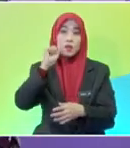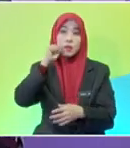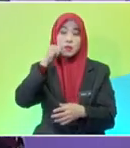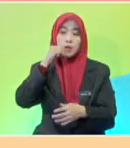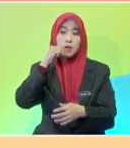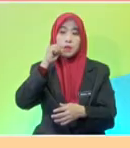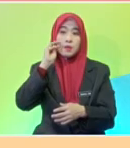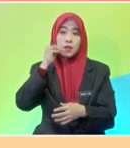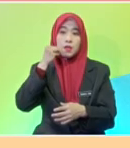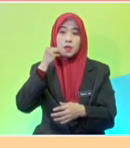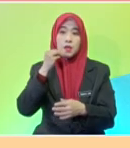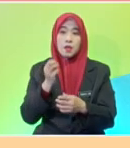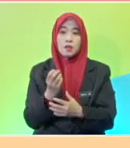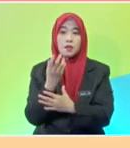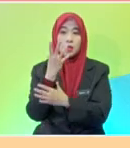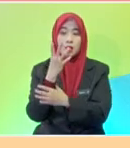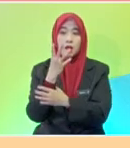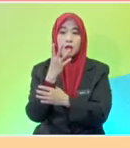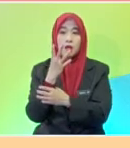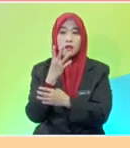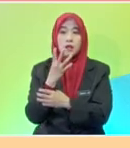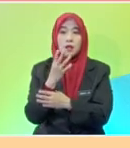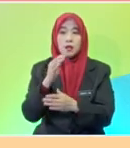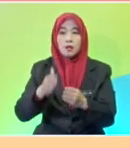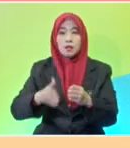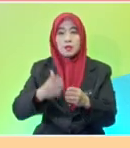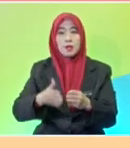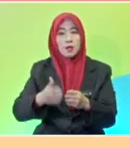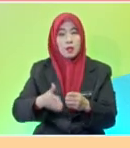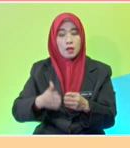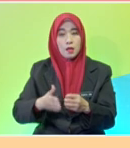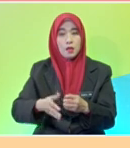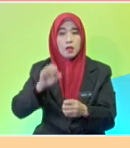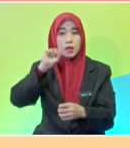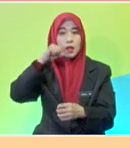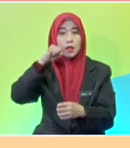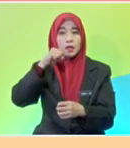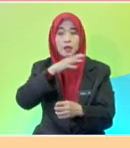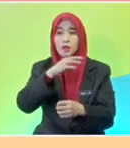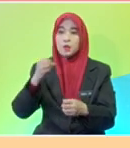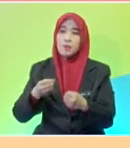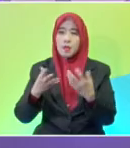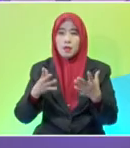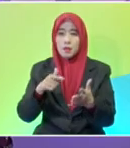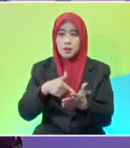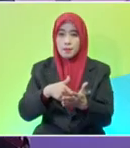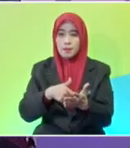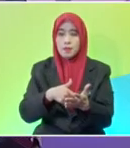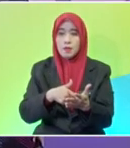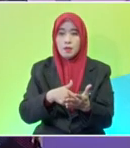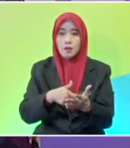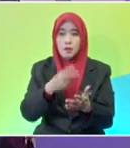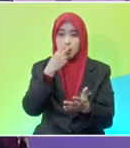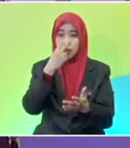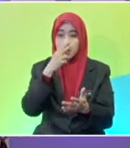spinach. Okay, we got eggplants. What? We got cabbage, broccoli, carrots, and so on. All right. And then we can